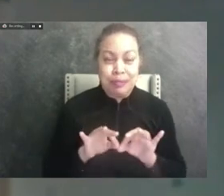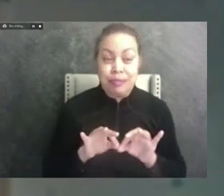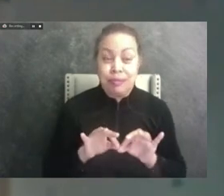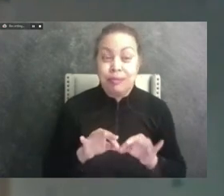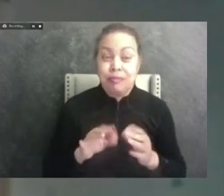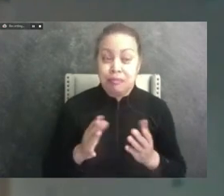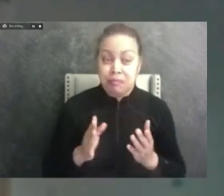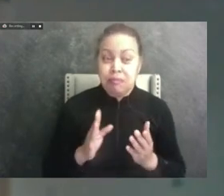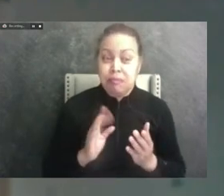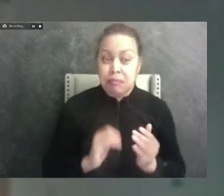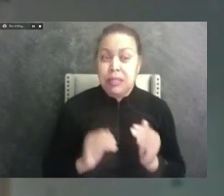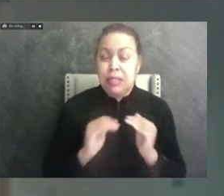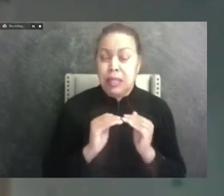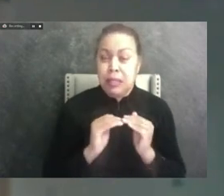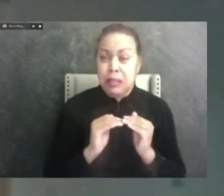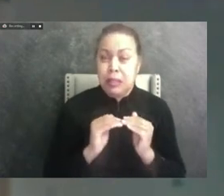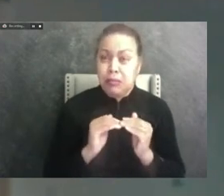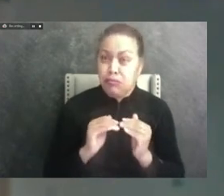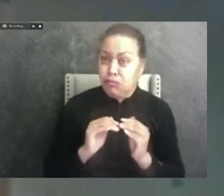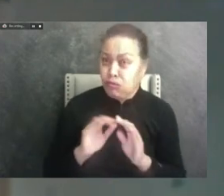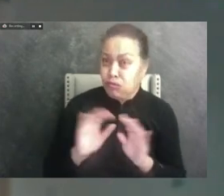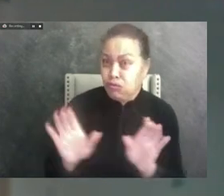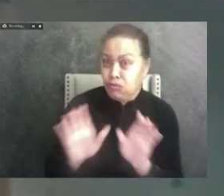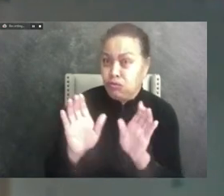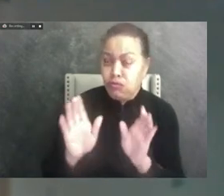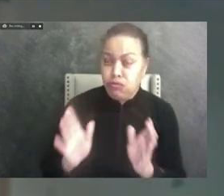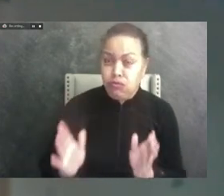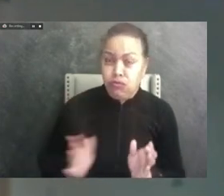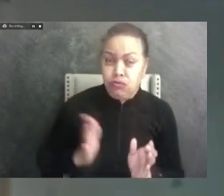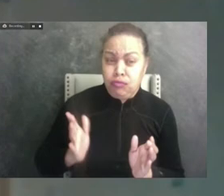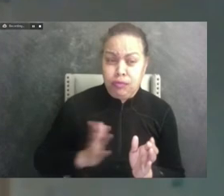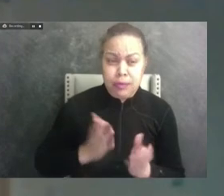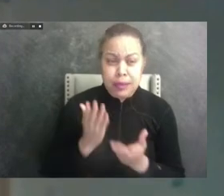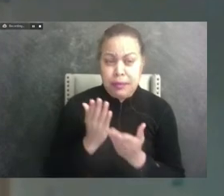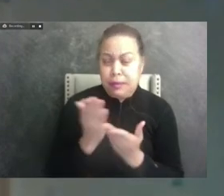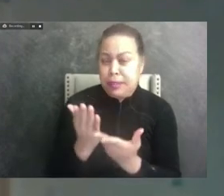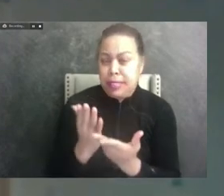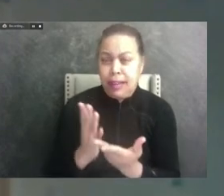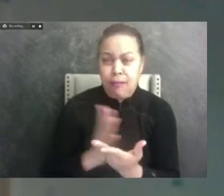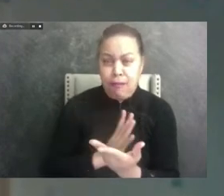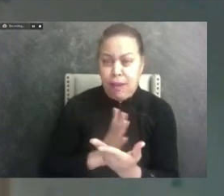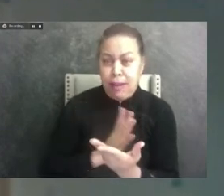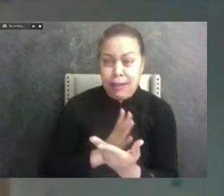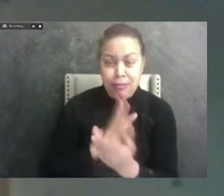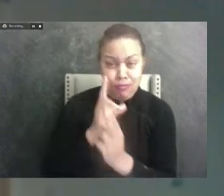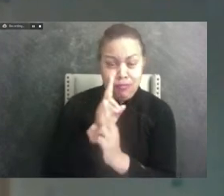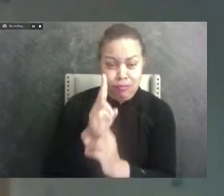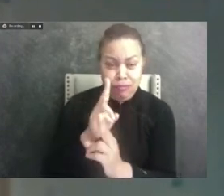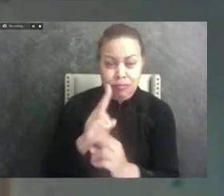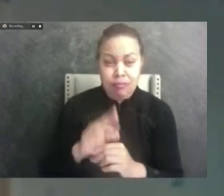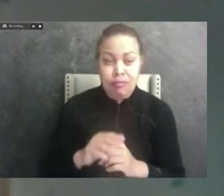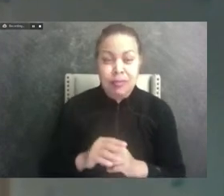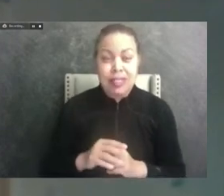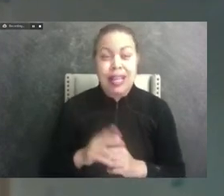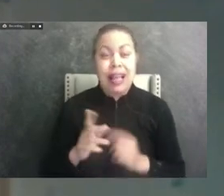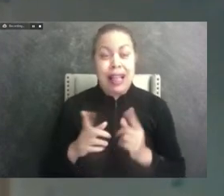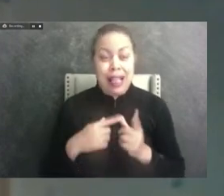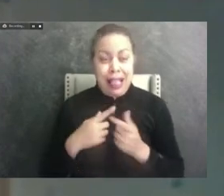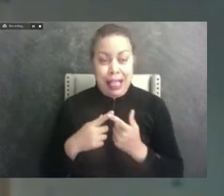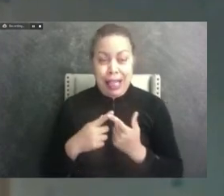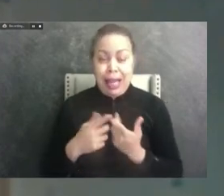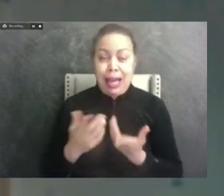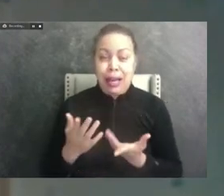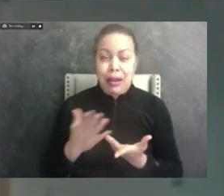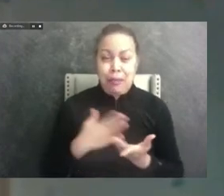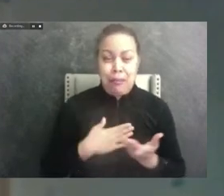just. Let fancy have the upper place, and then my